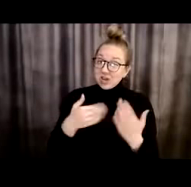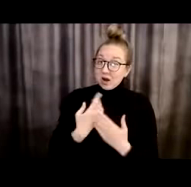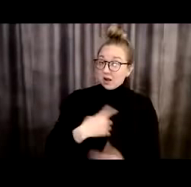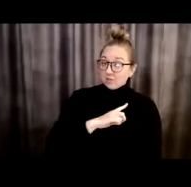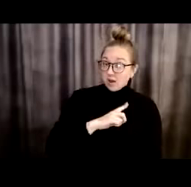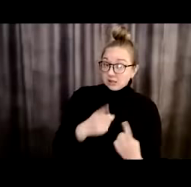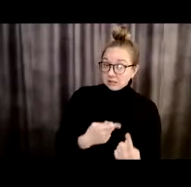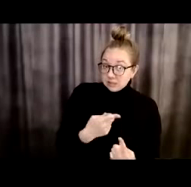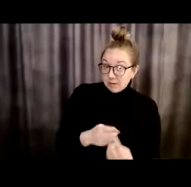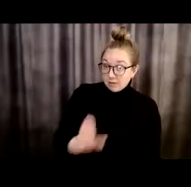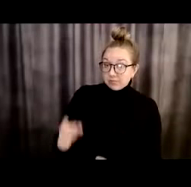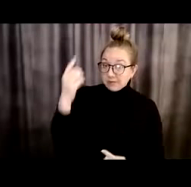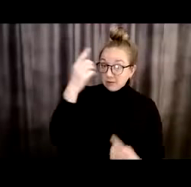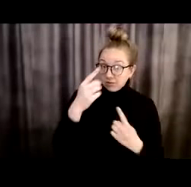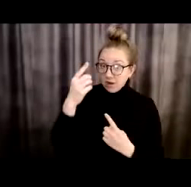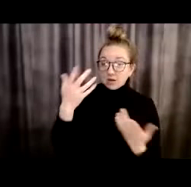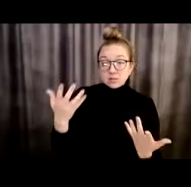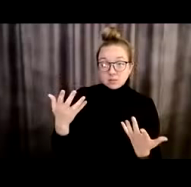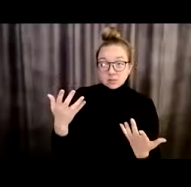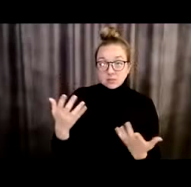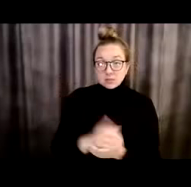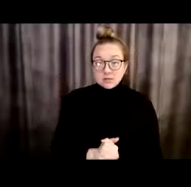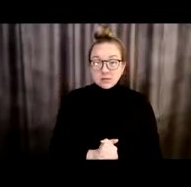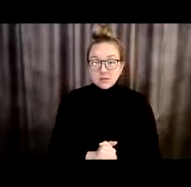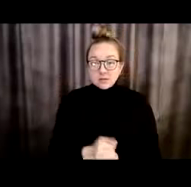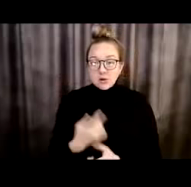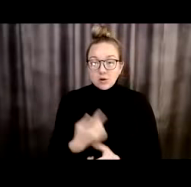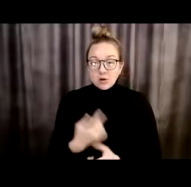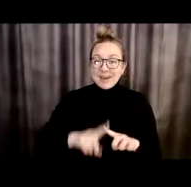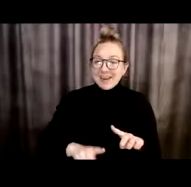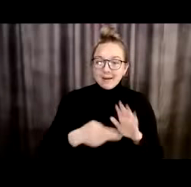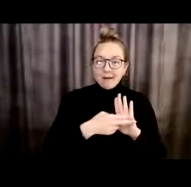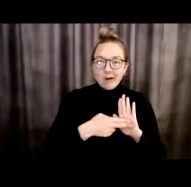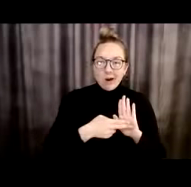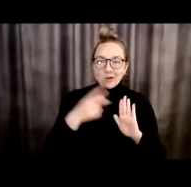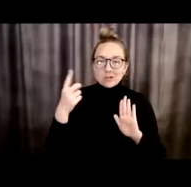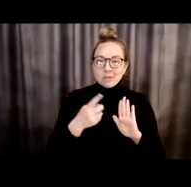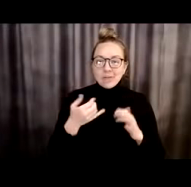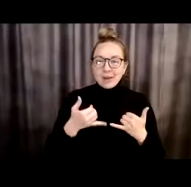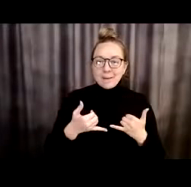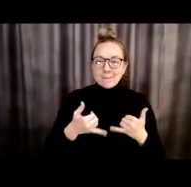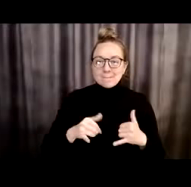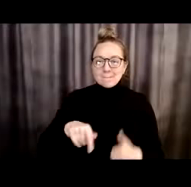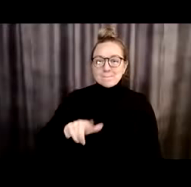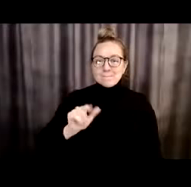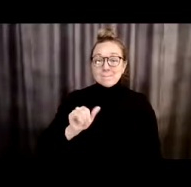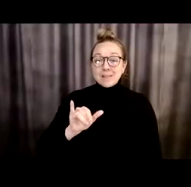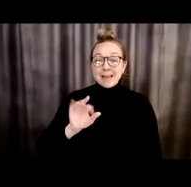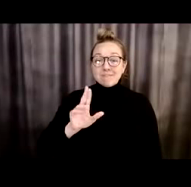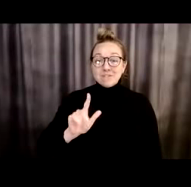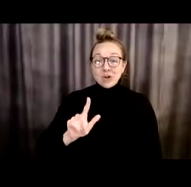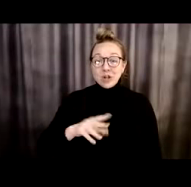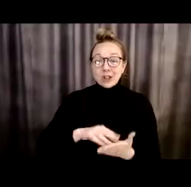and shared that we can't call it playful learning for kids because kids will check out when they hear the learning part.